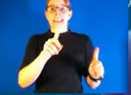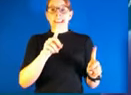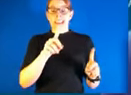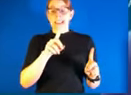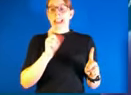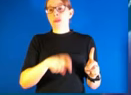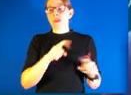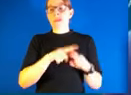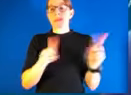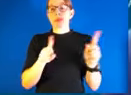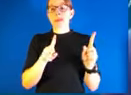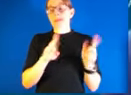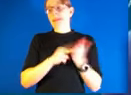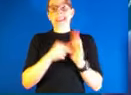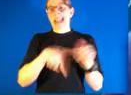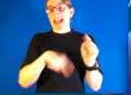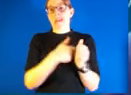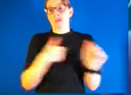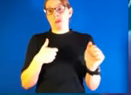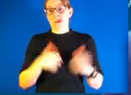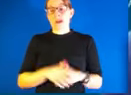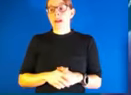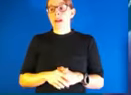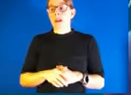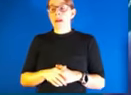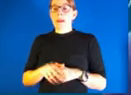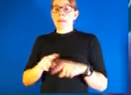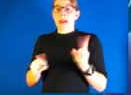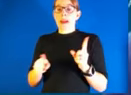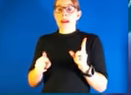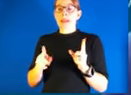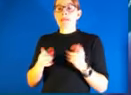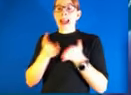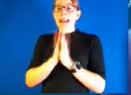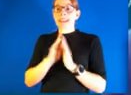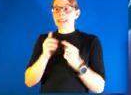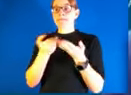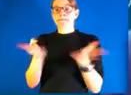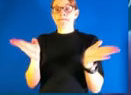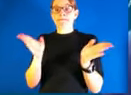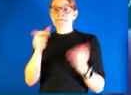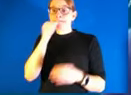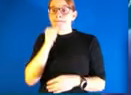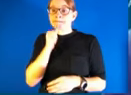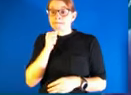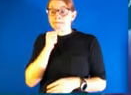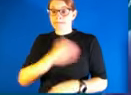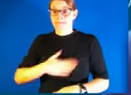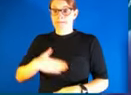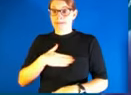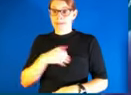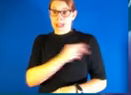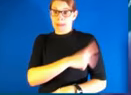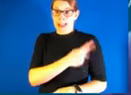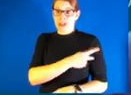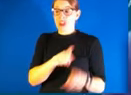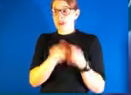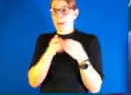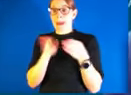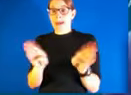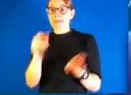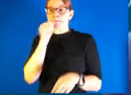it's just, I think, always asking for patience from the patients themselves and the public, and saying that,